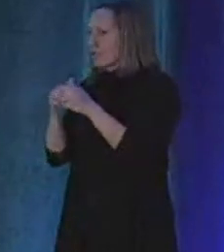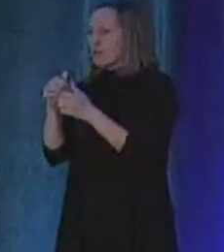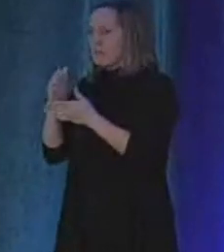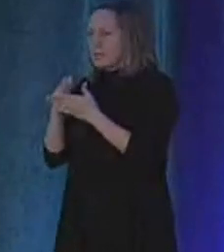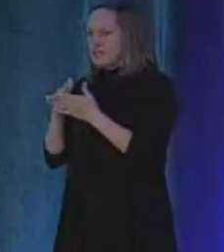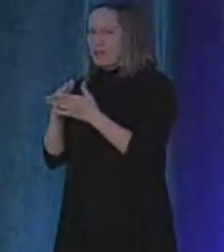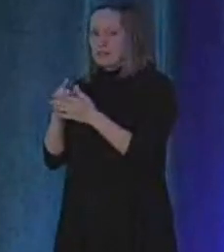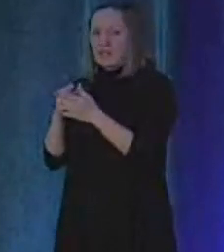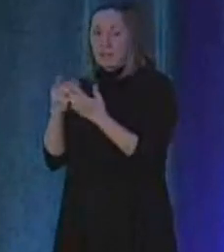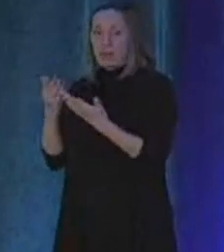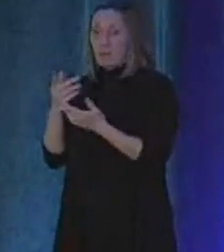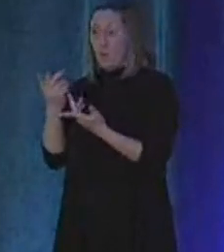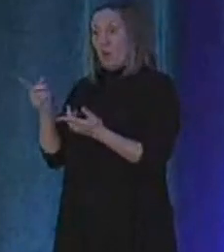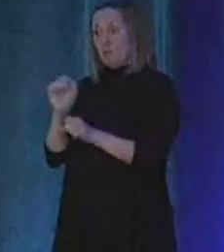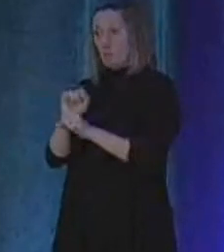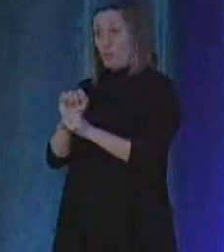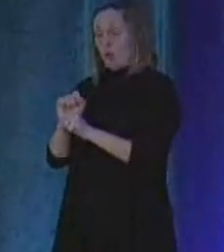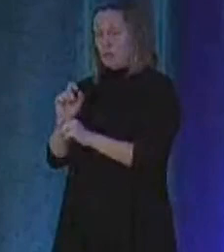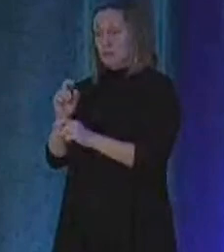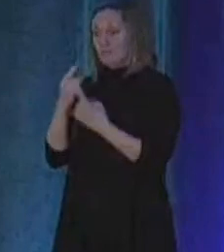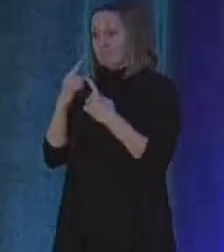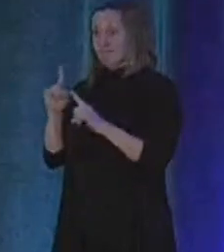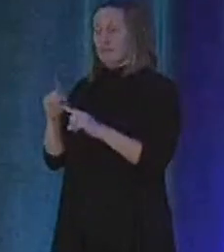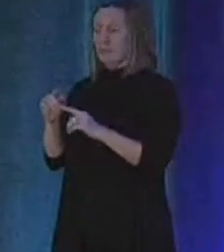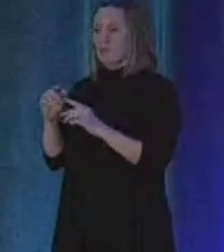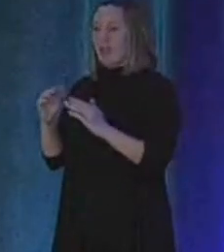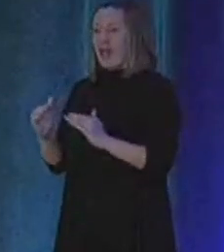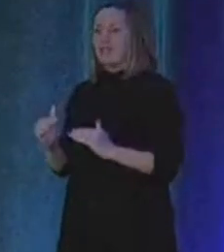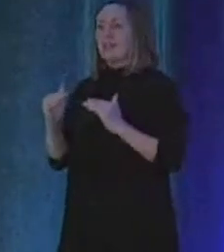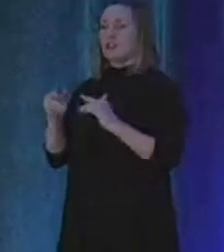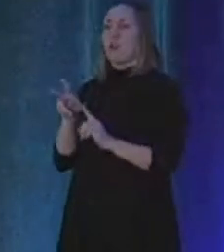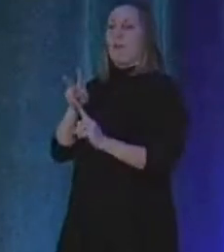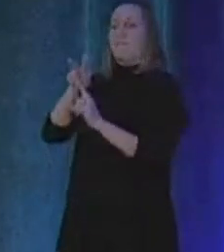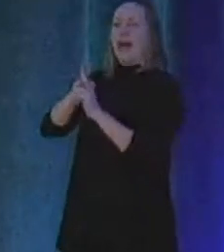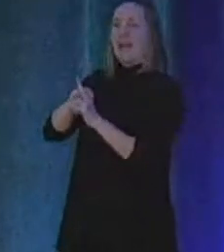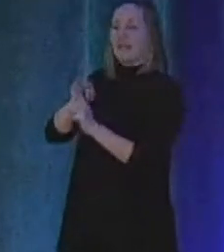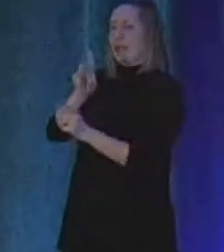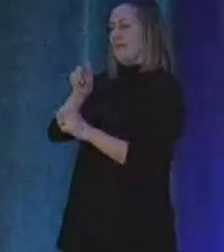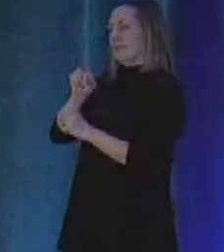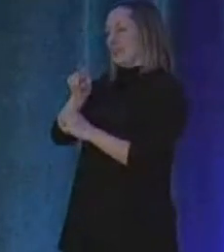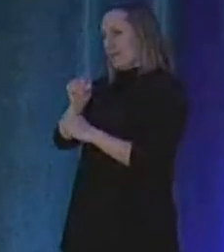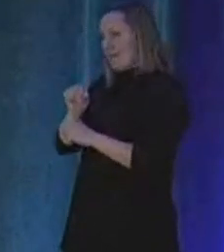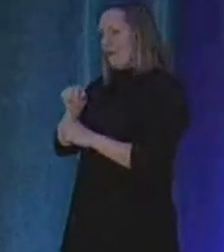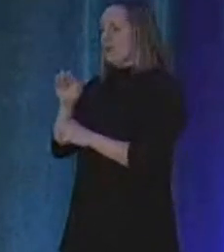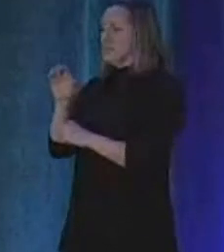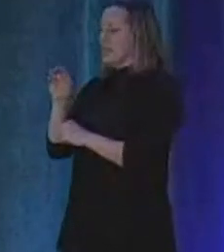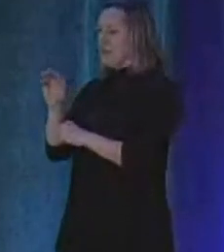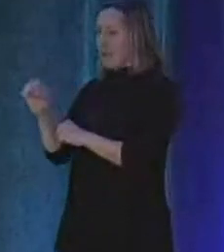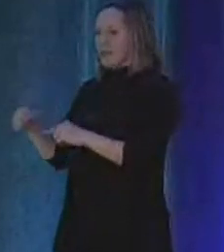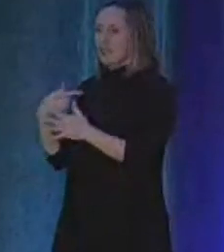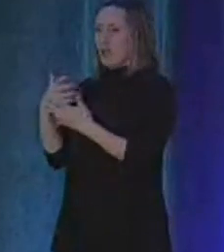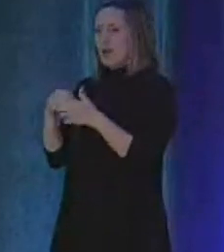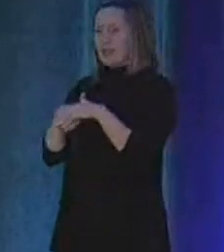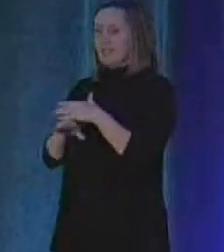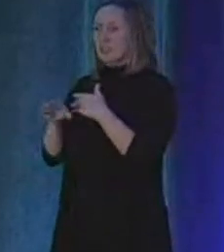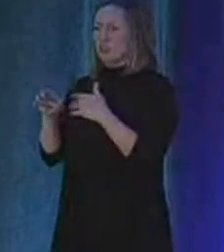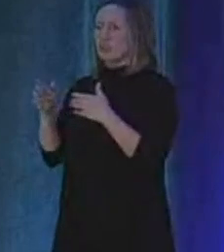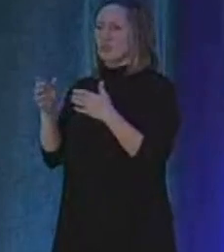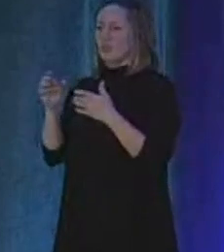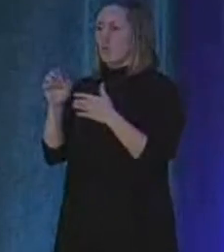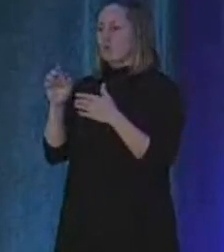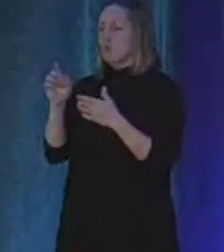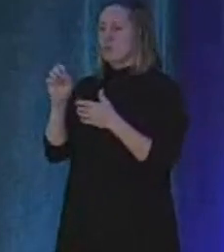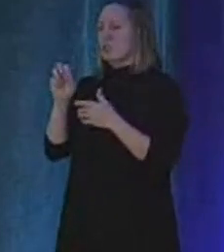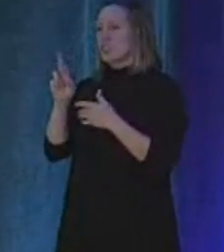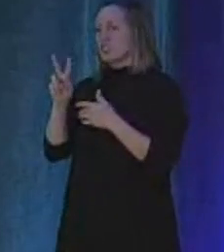one working maybe, right? And then you start applying. Okay, I have data in my CMS. I want to get it into the server component, render it,